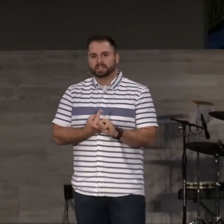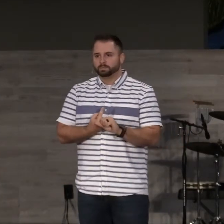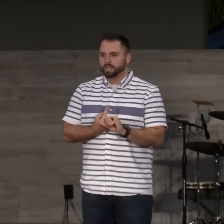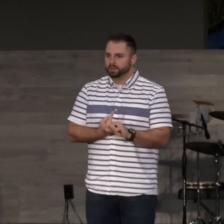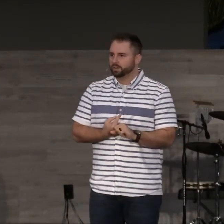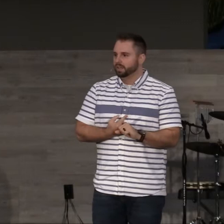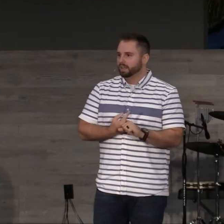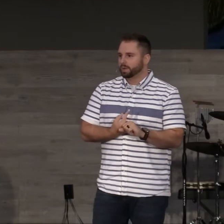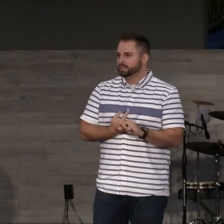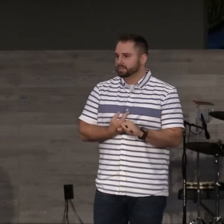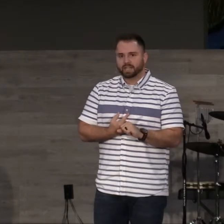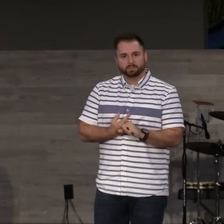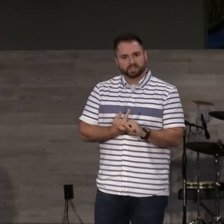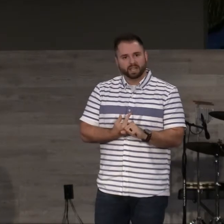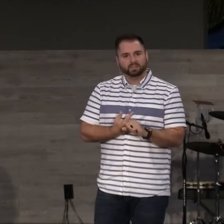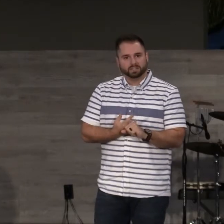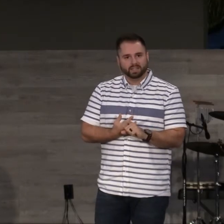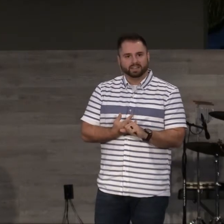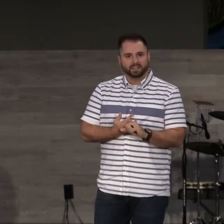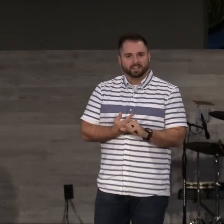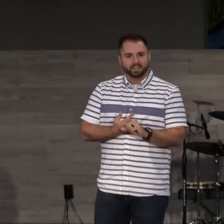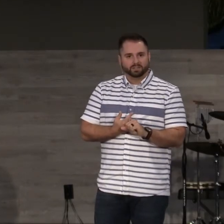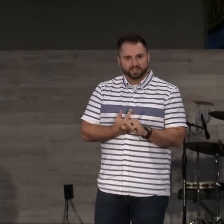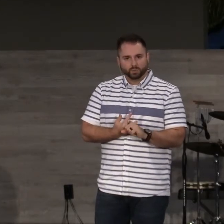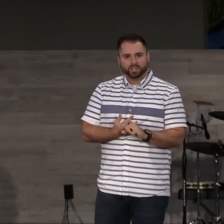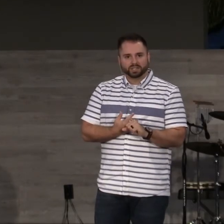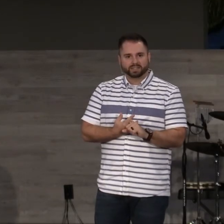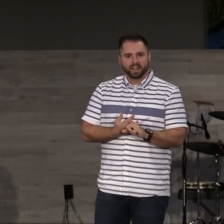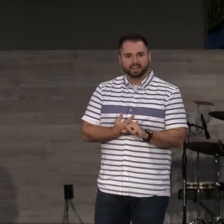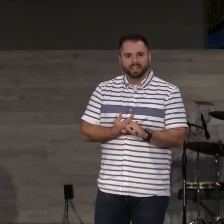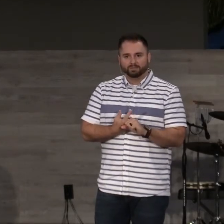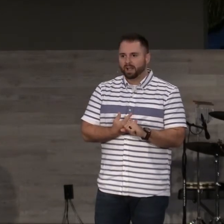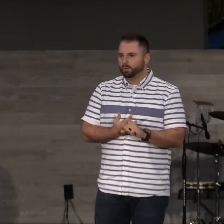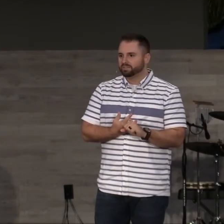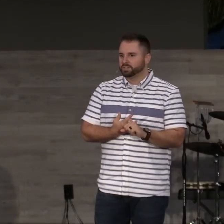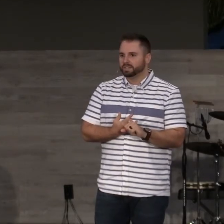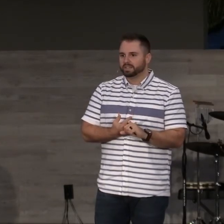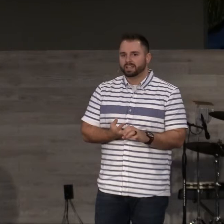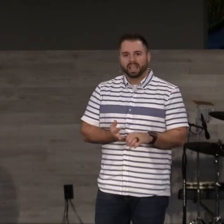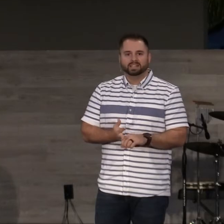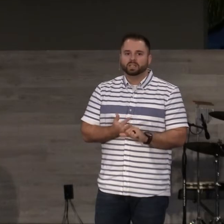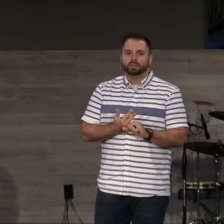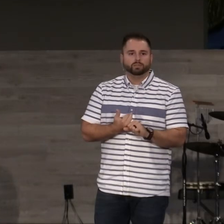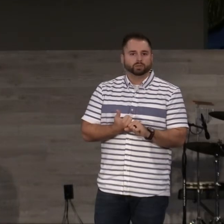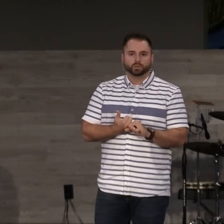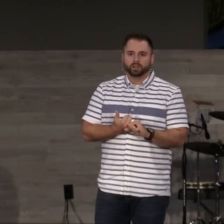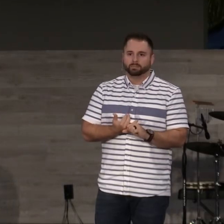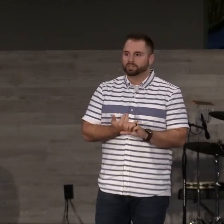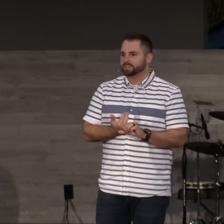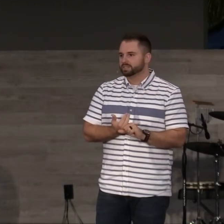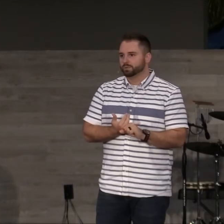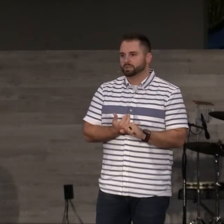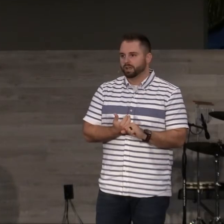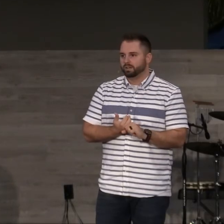joy that caused Peter and the rest of the disciples to lay their sin and their situation aside and follow after Jesus. And it's going to be future joy